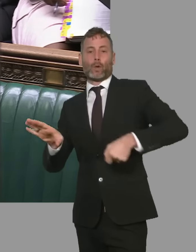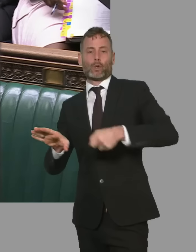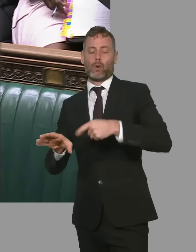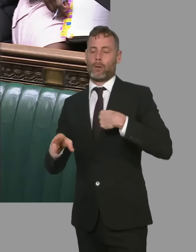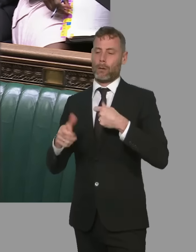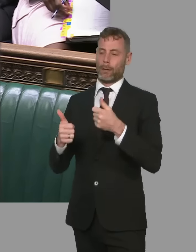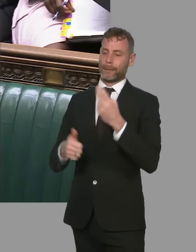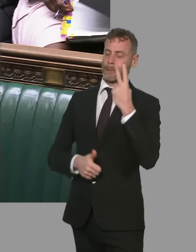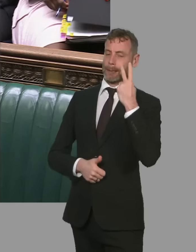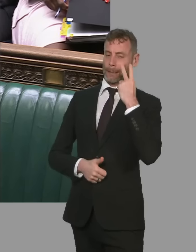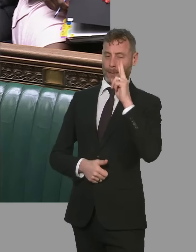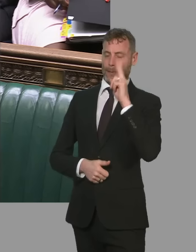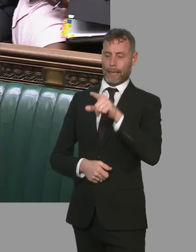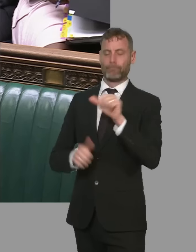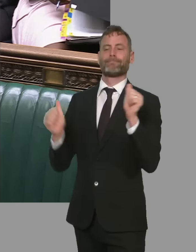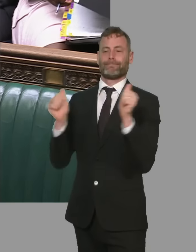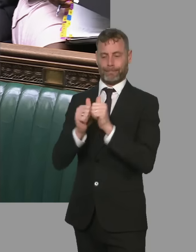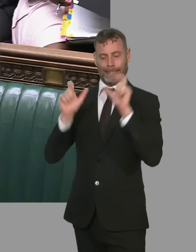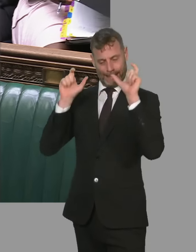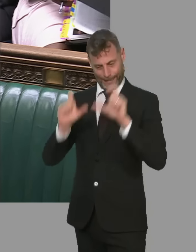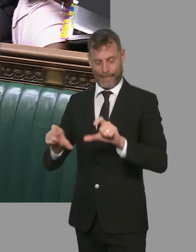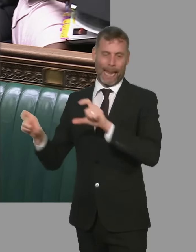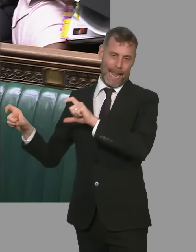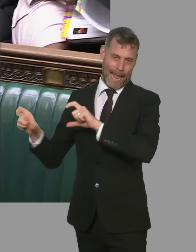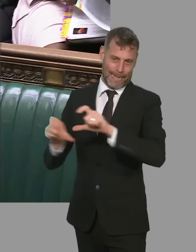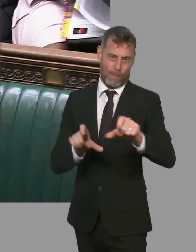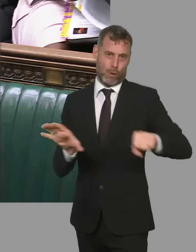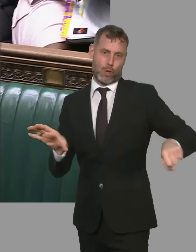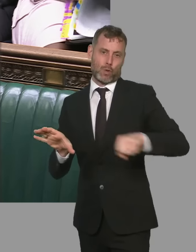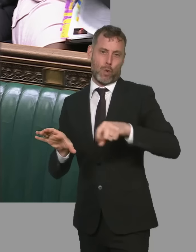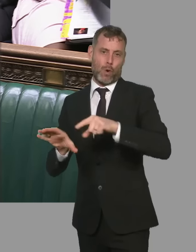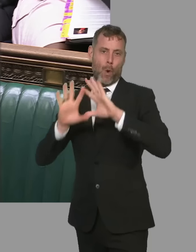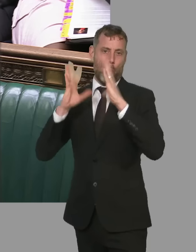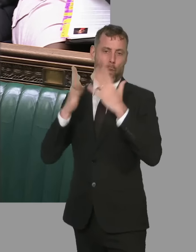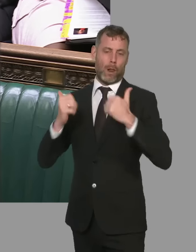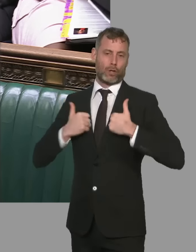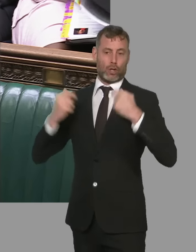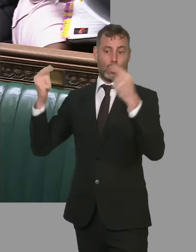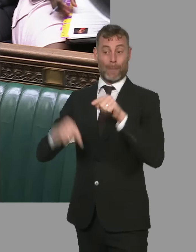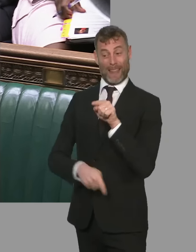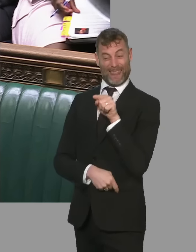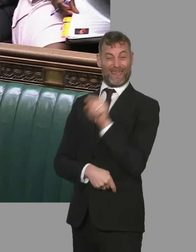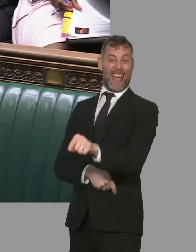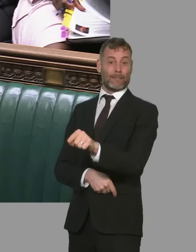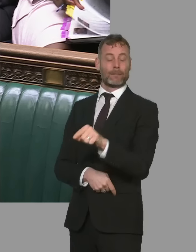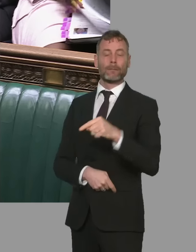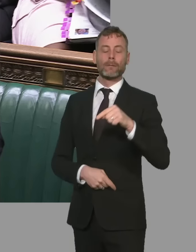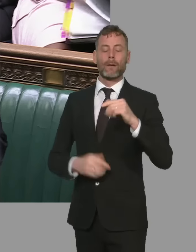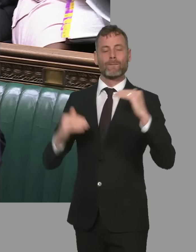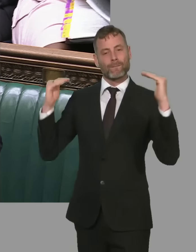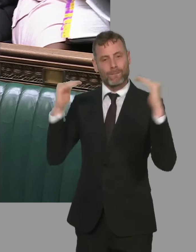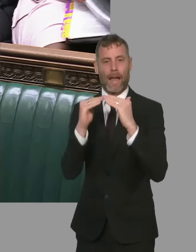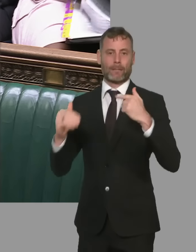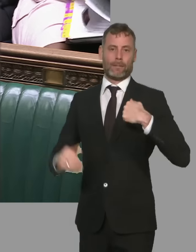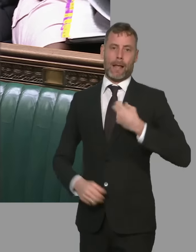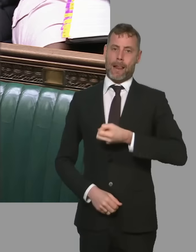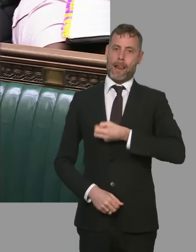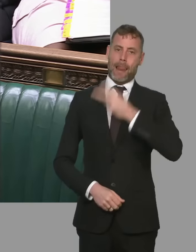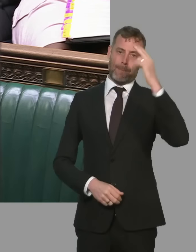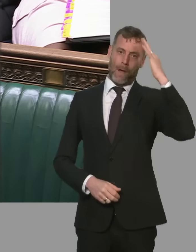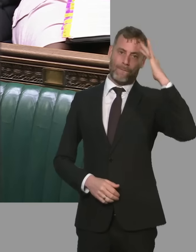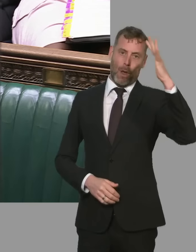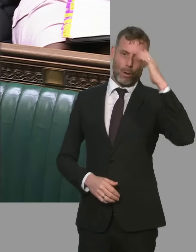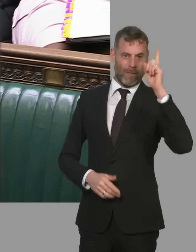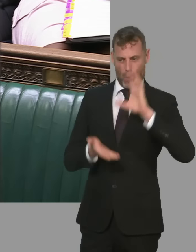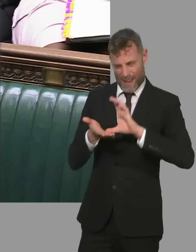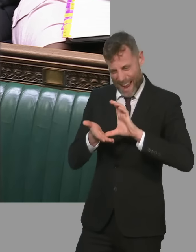come, because this is what Labour stands for, investing in things that make us proud of the places that we live. Can I reassure my honourable